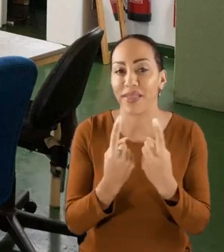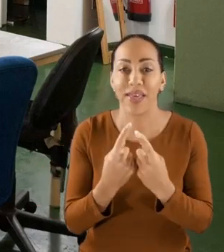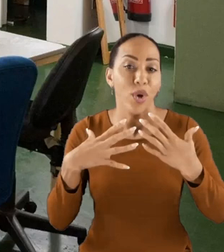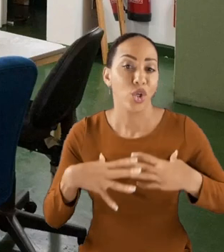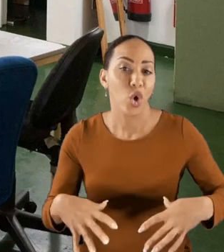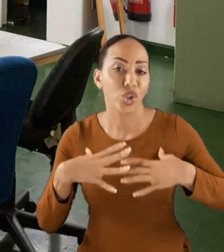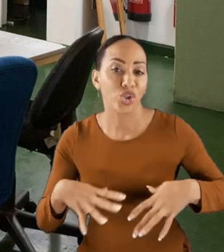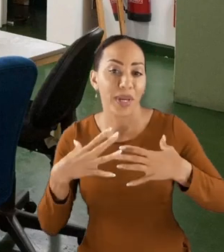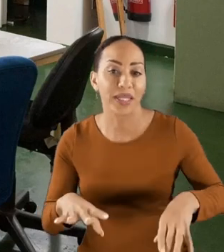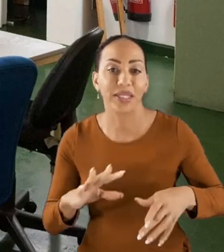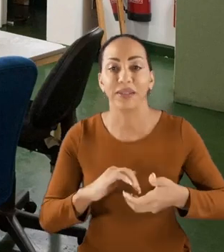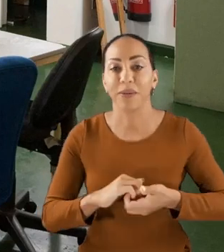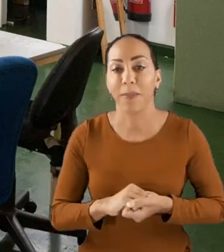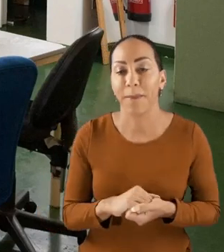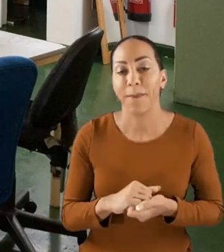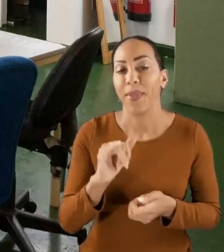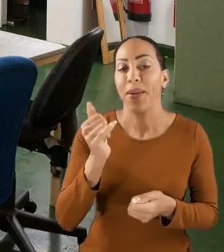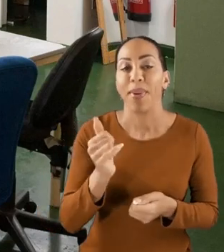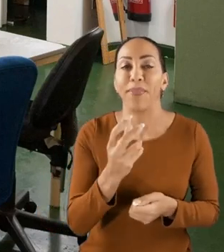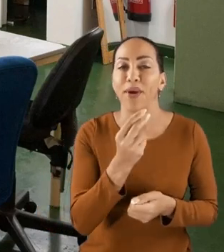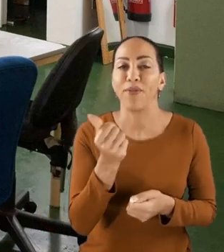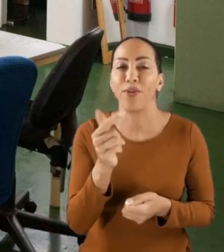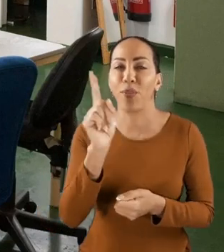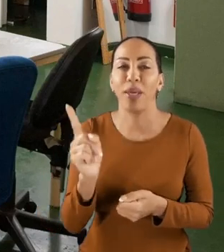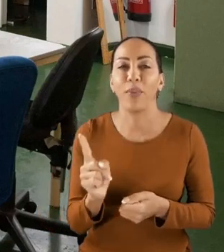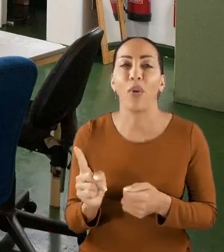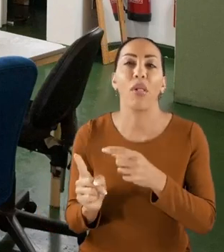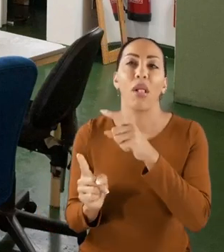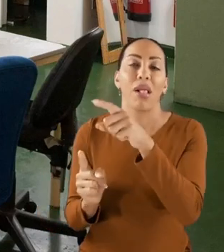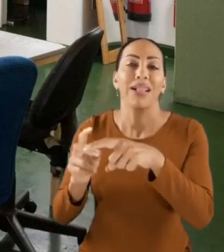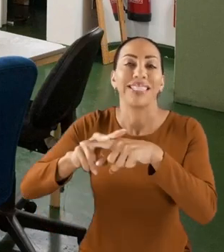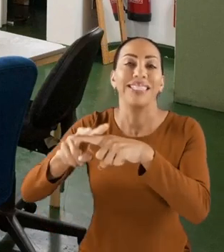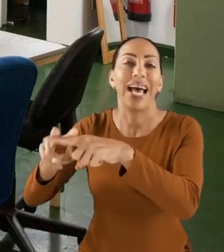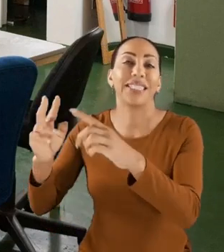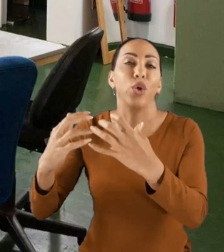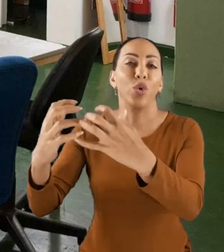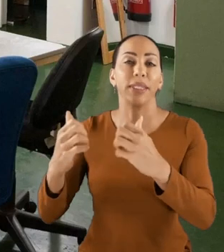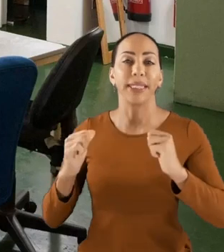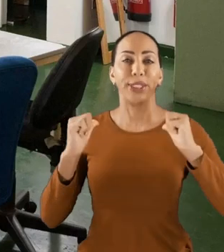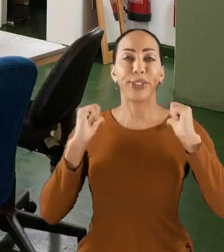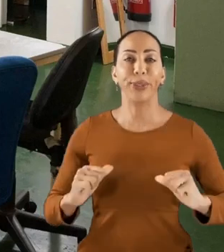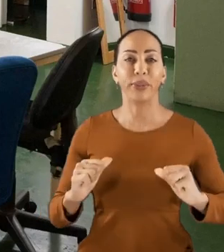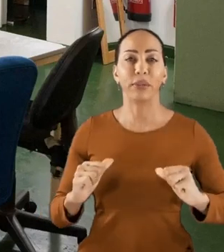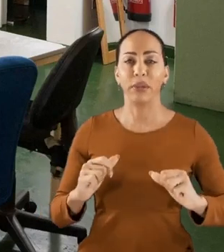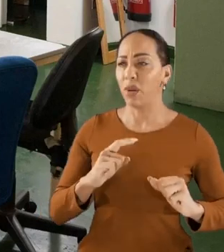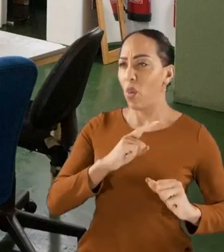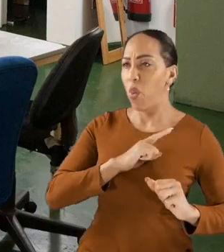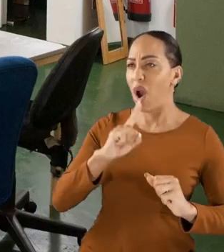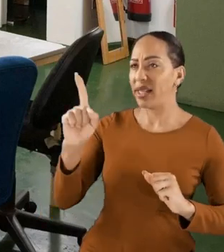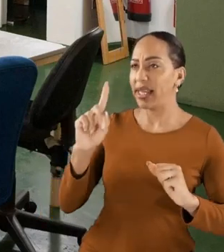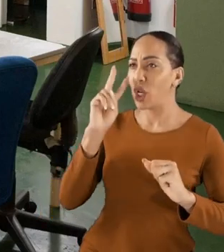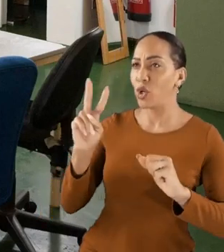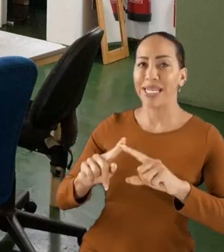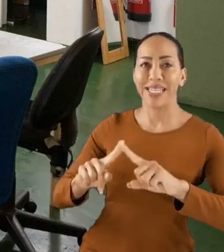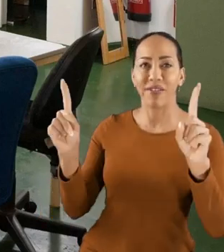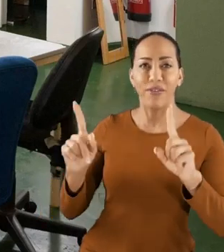that you've got these four people who are scattered in the audience in quite a small space, all in suits. Why, like, why do they look